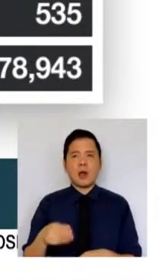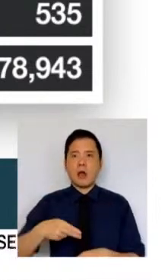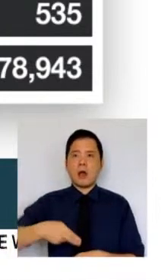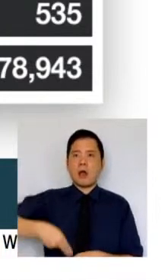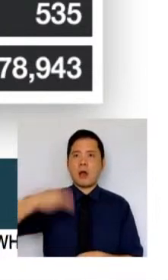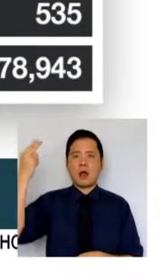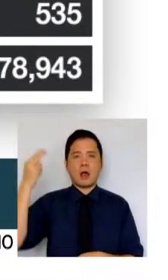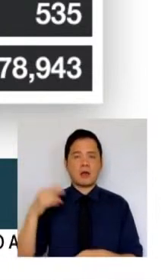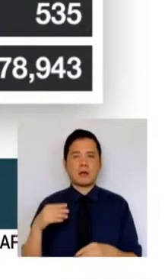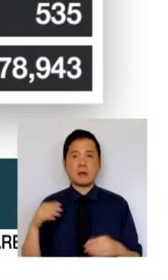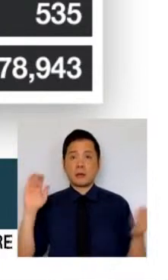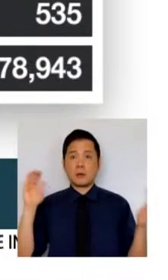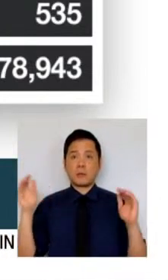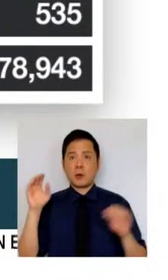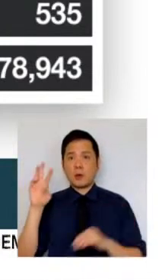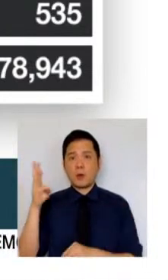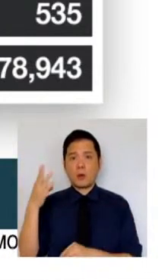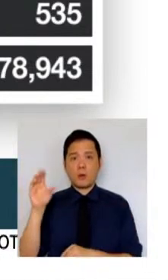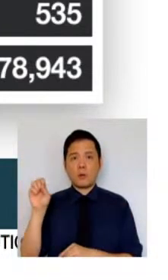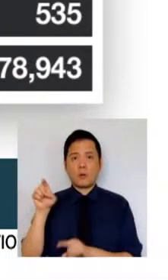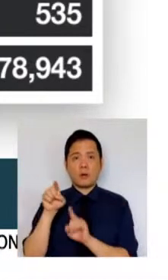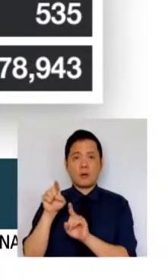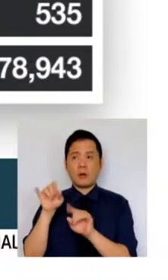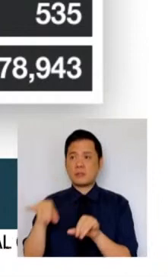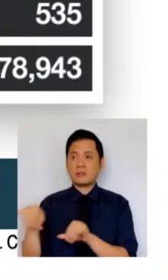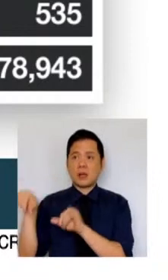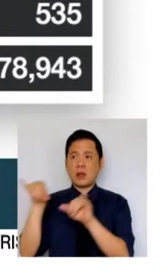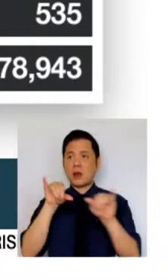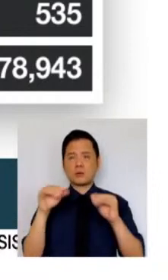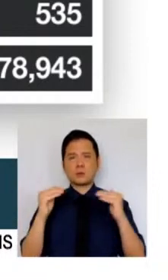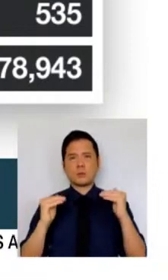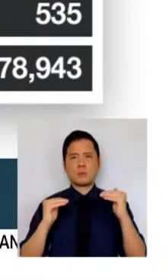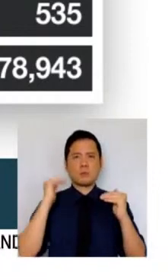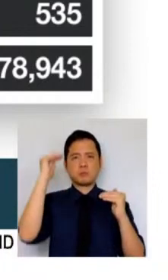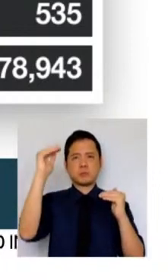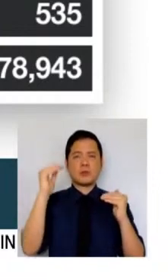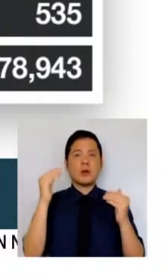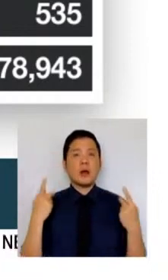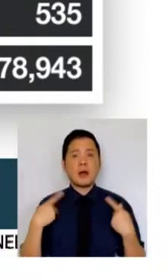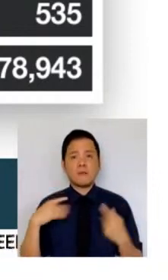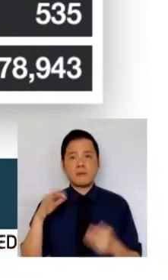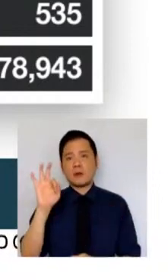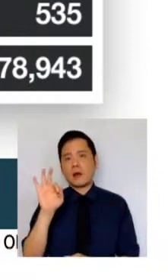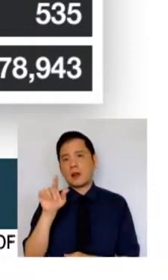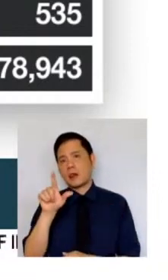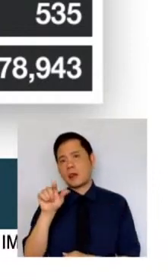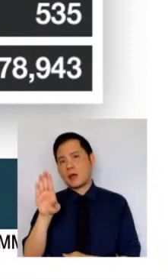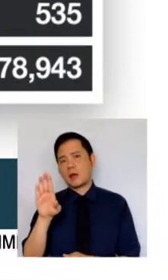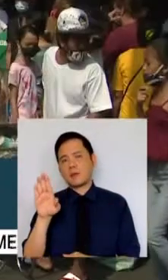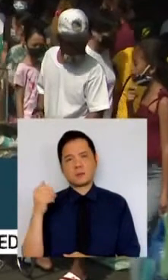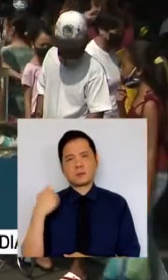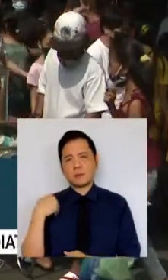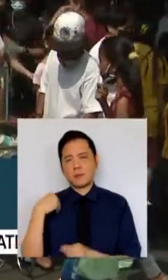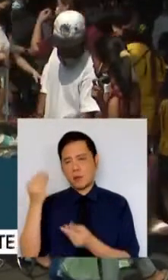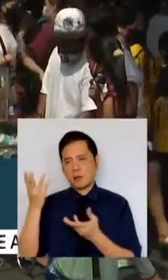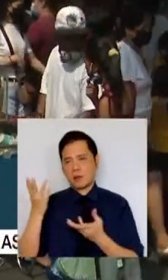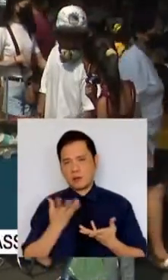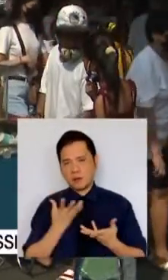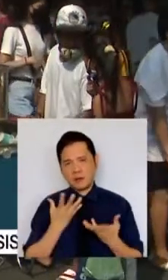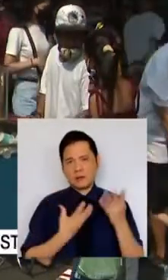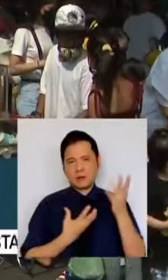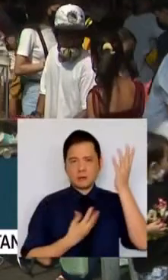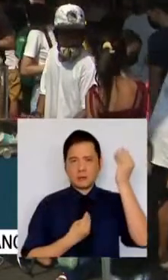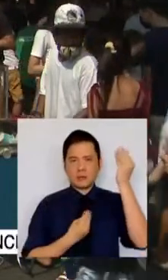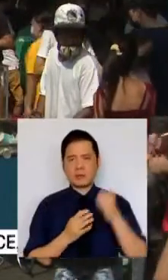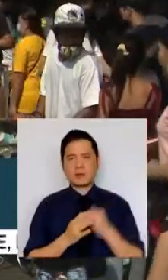Health Organization. And that still doesn't include data from 9 labs, which failed to submit testing results. The Okta Research Group believes the country